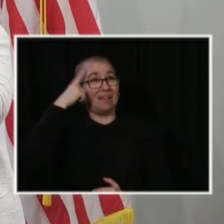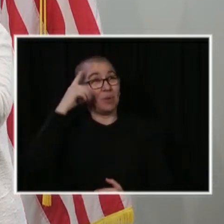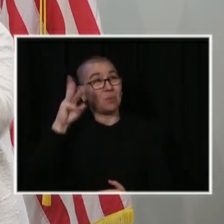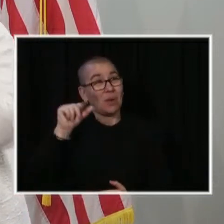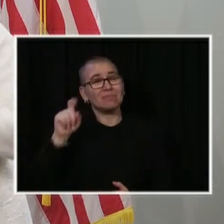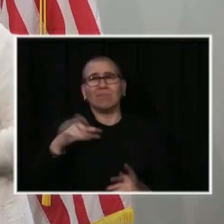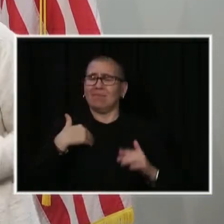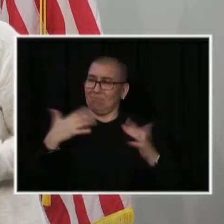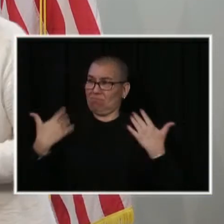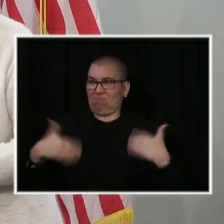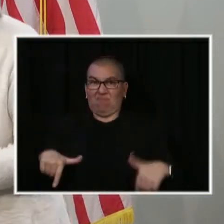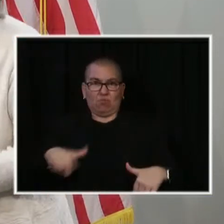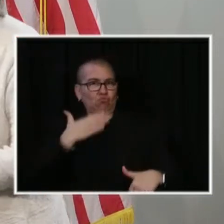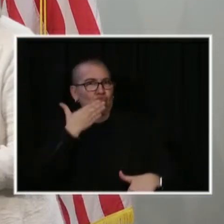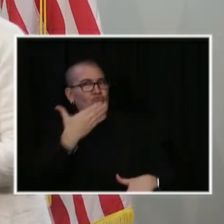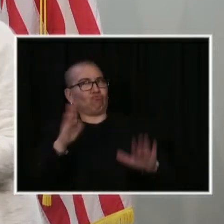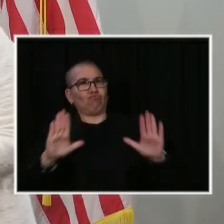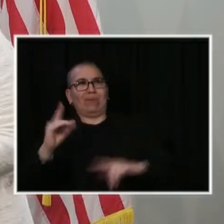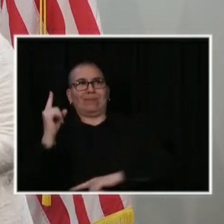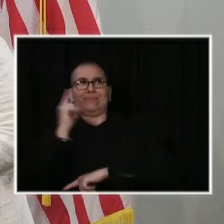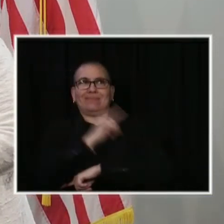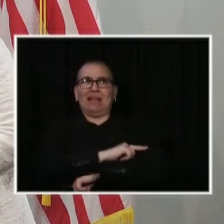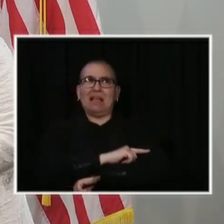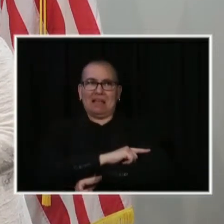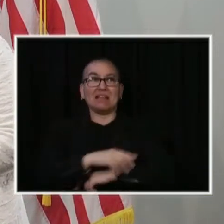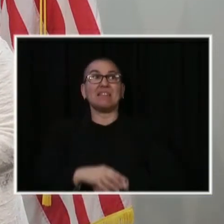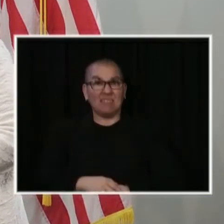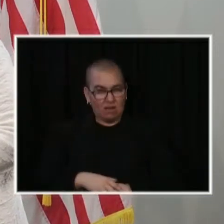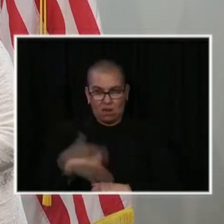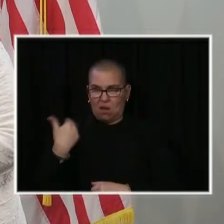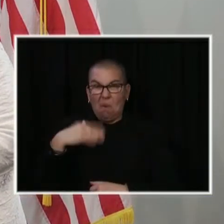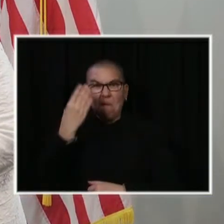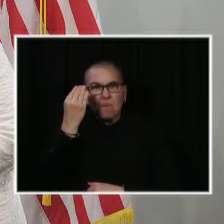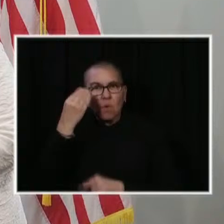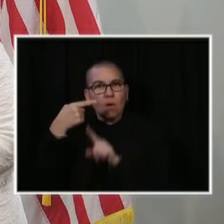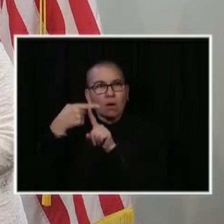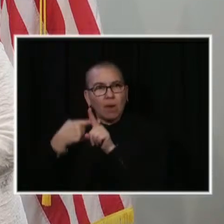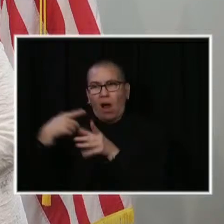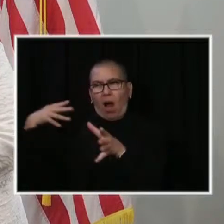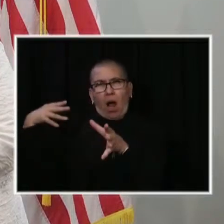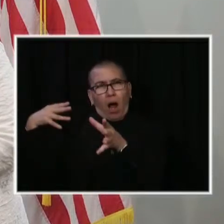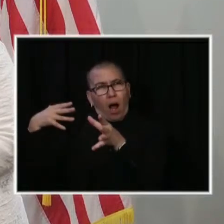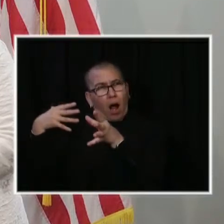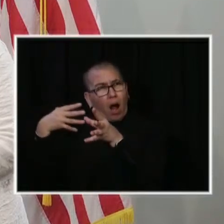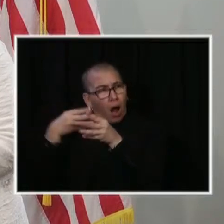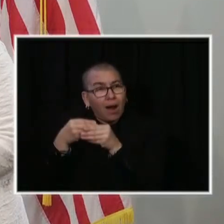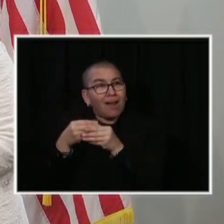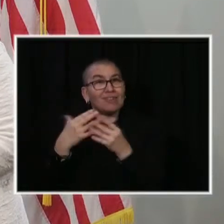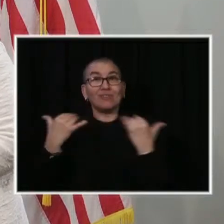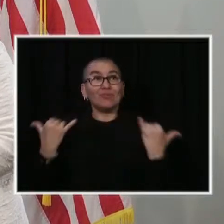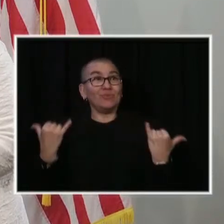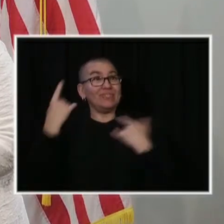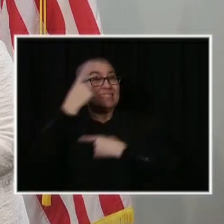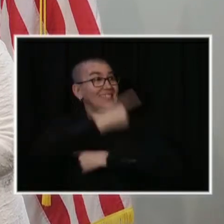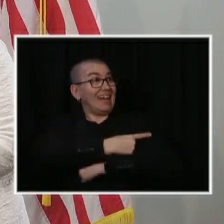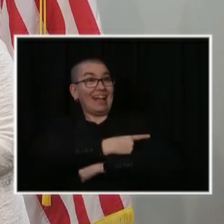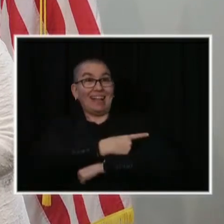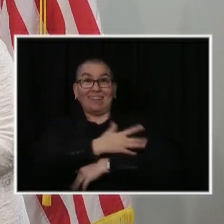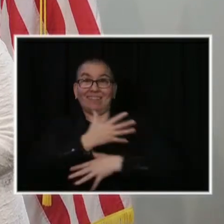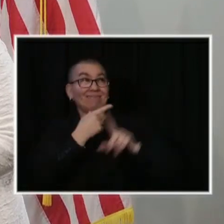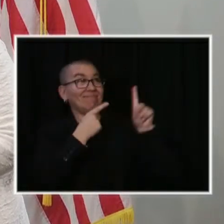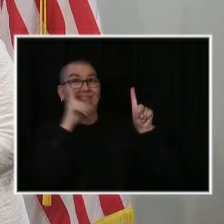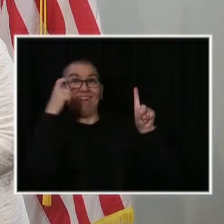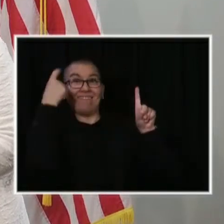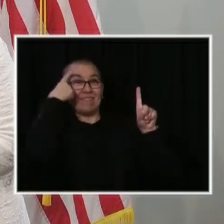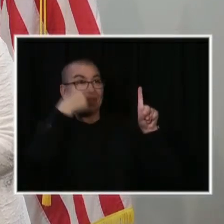be here. You know, it was 14 months ago to the day that we gathered up at the Capitol in the press briefing room